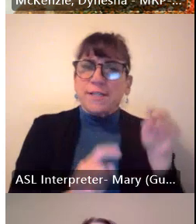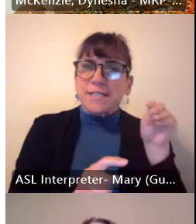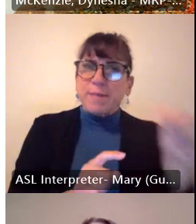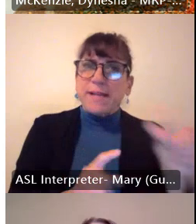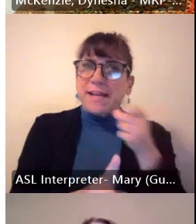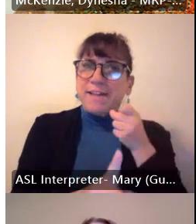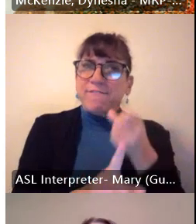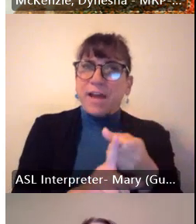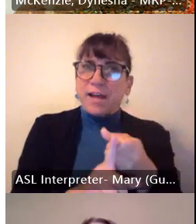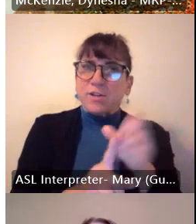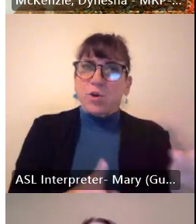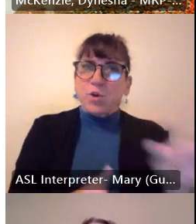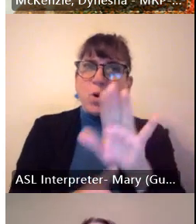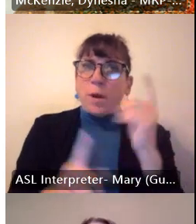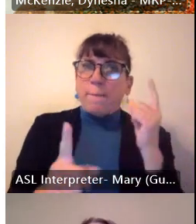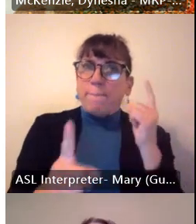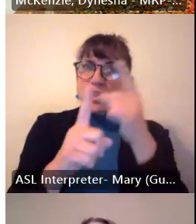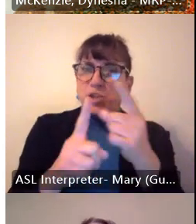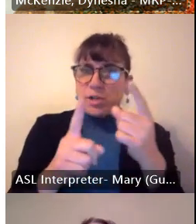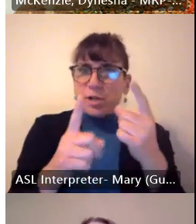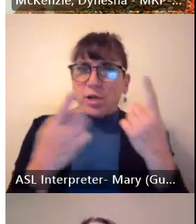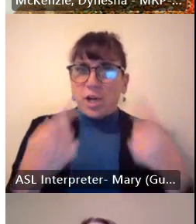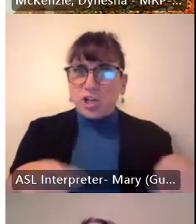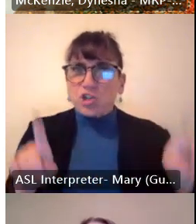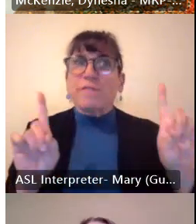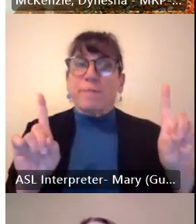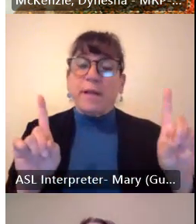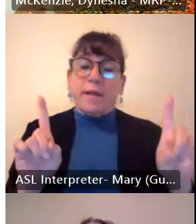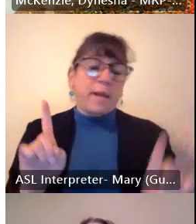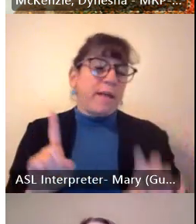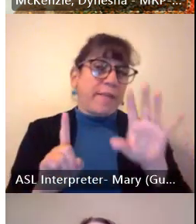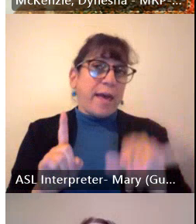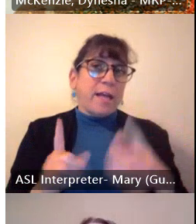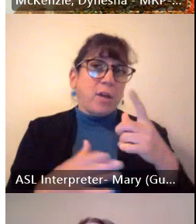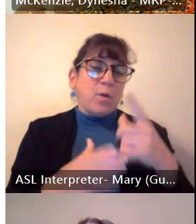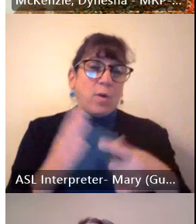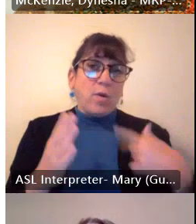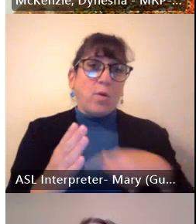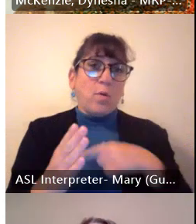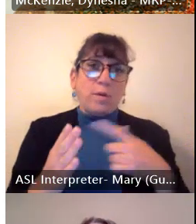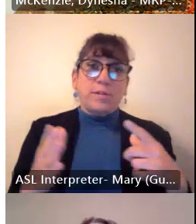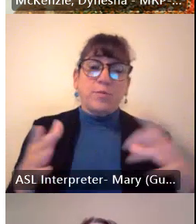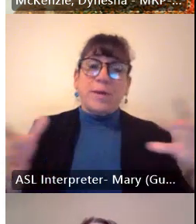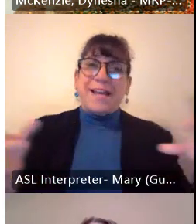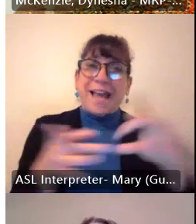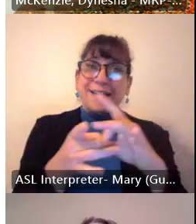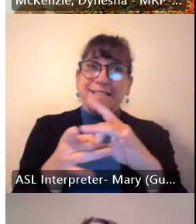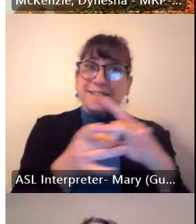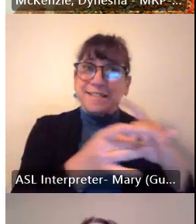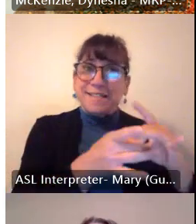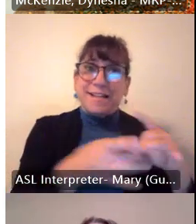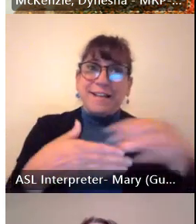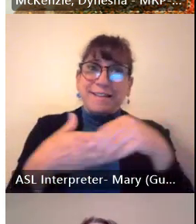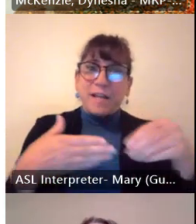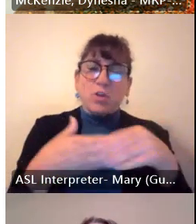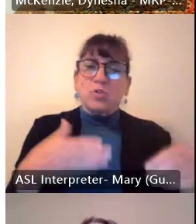affect your mission achievement? Right? That's what we're designed to say, is to connect the dollars with the how